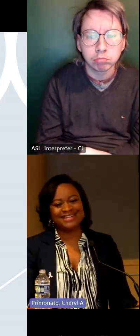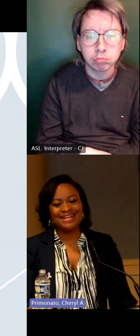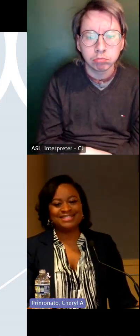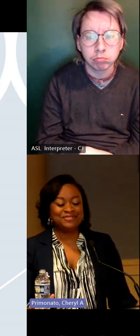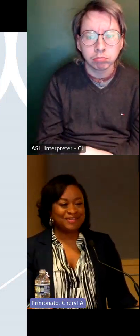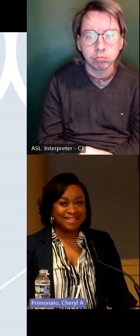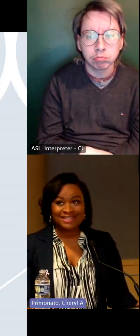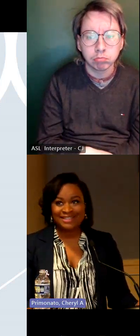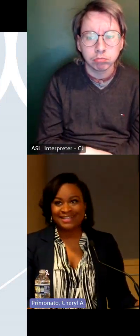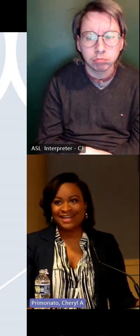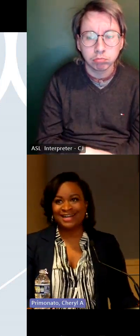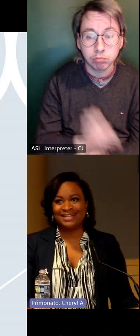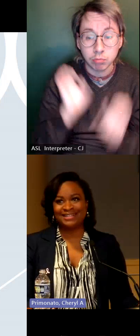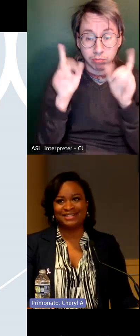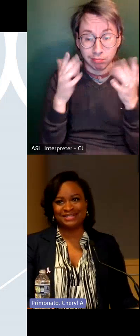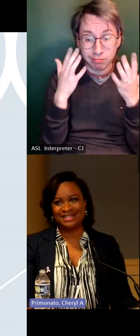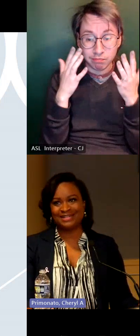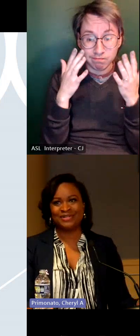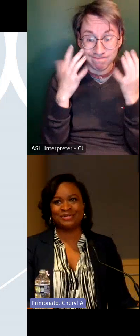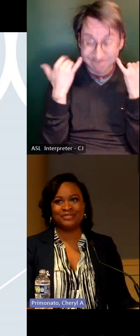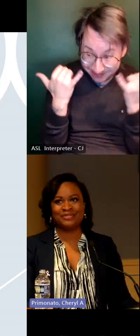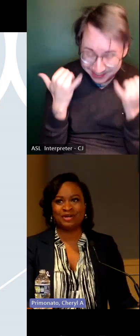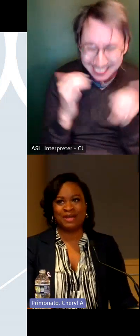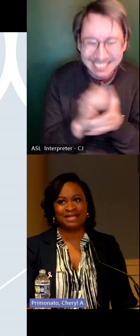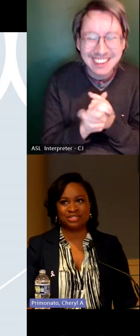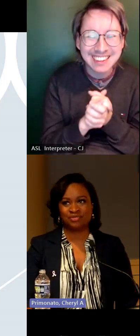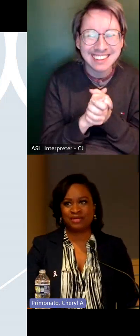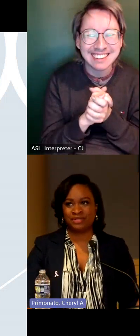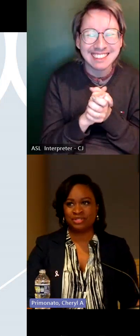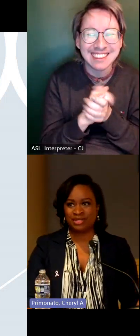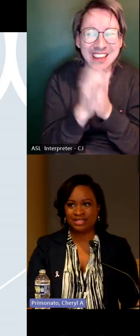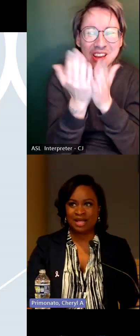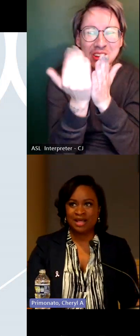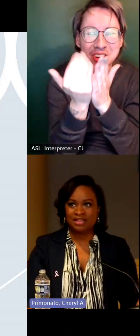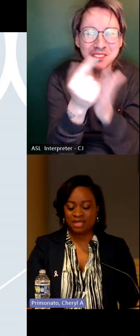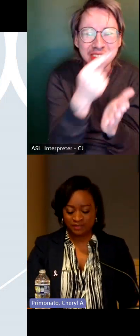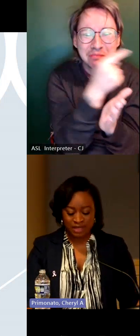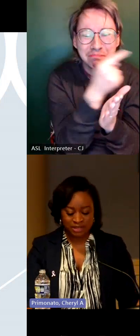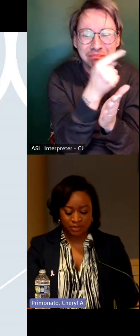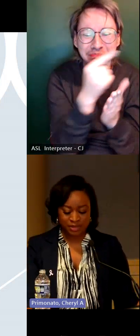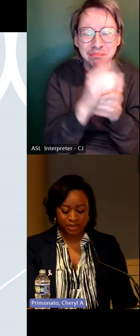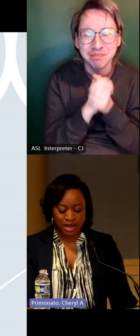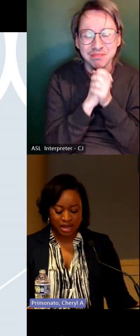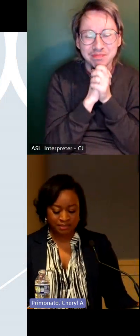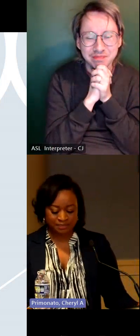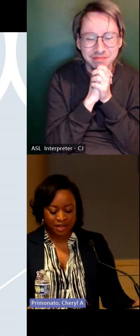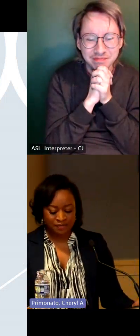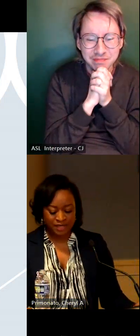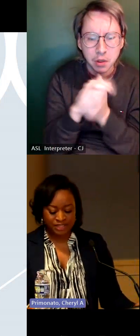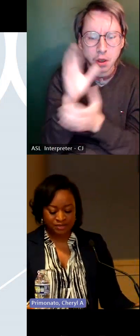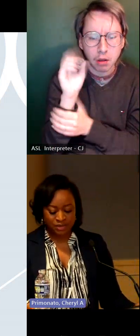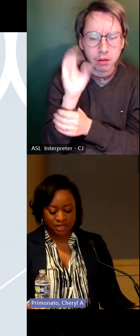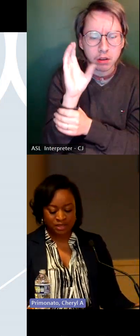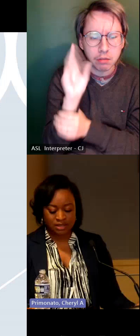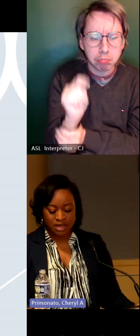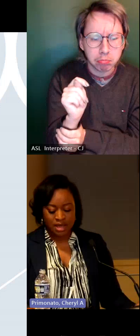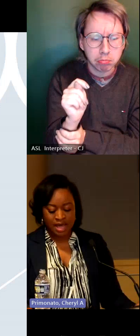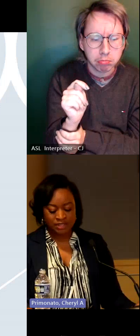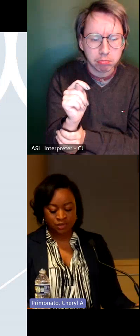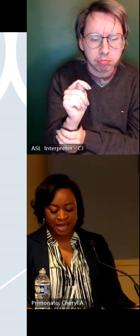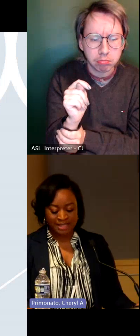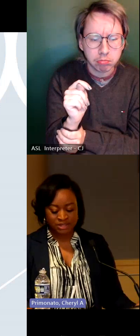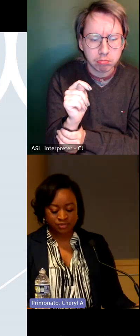Okay. So finally, for a review of our passenger revenue trends, the month of October finished